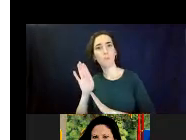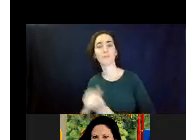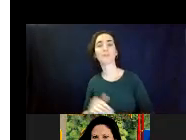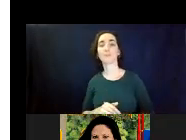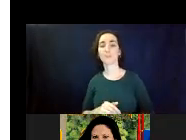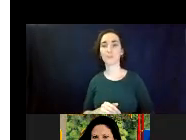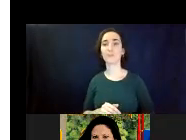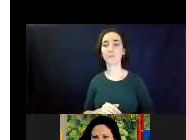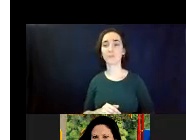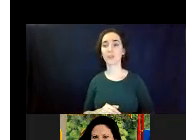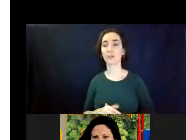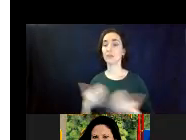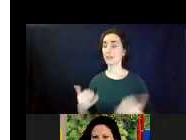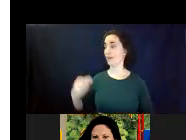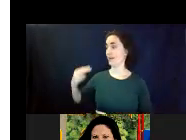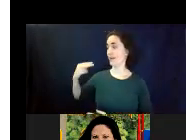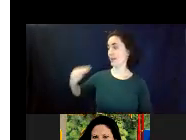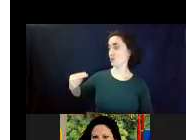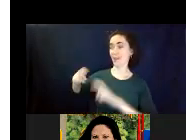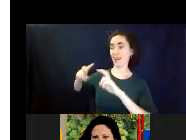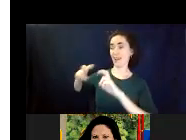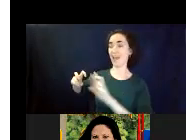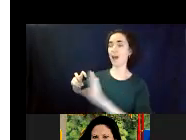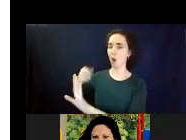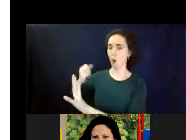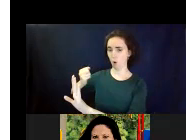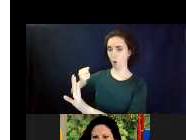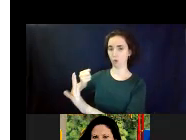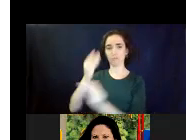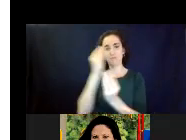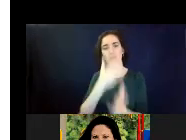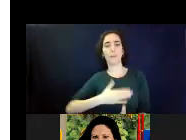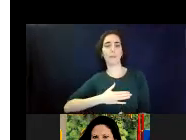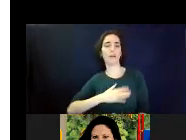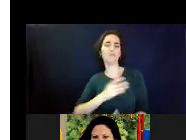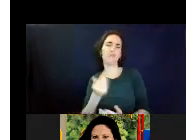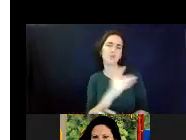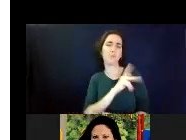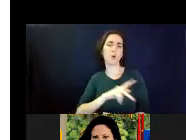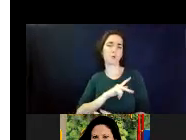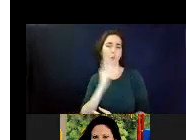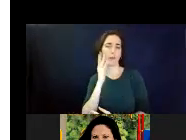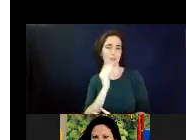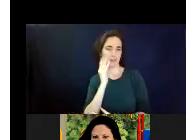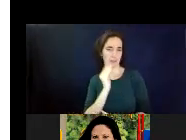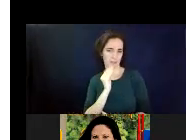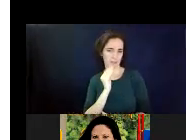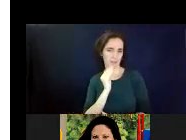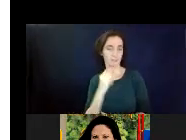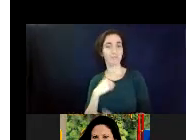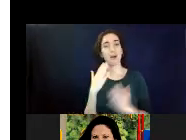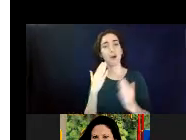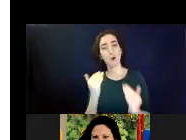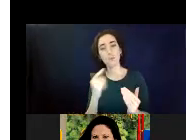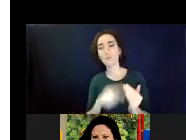deeper into our history, though, I want to share a couple personal experiences. By doing so, I hope you'll see that